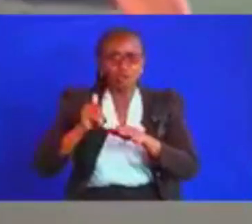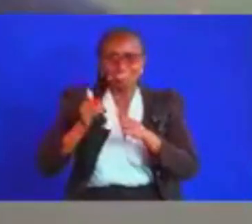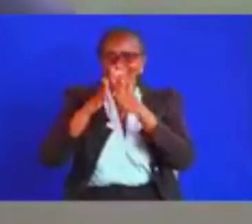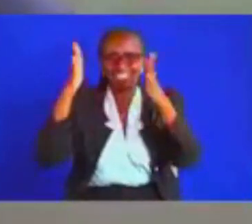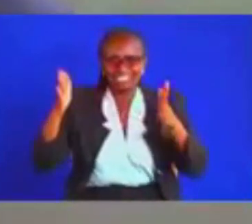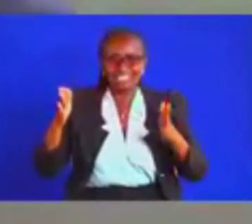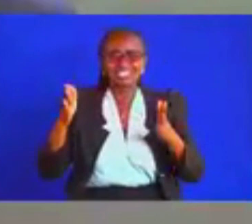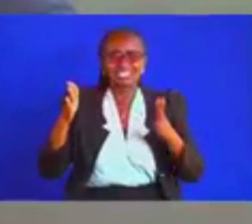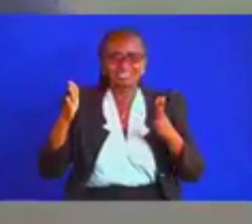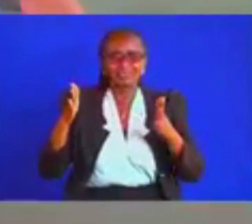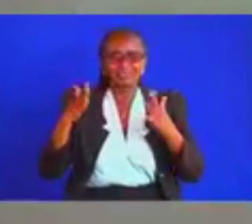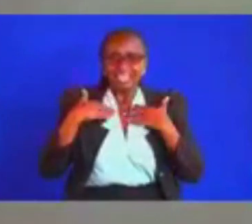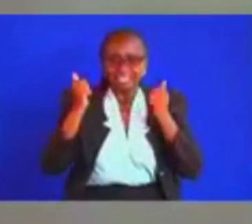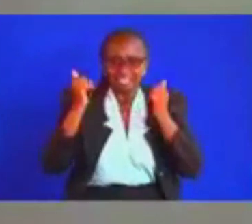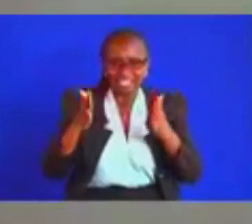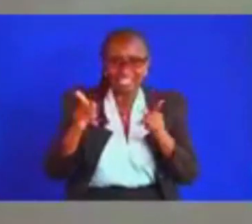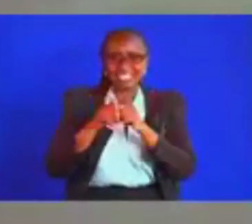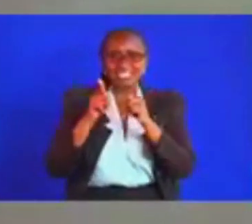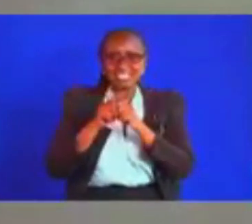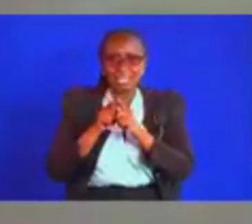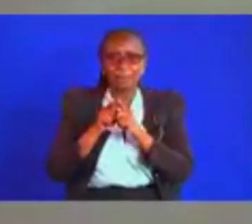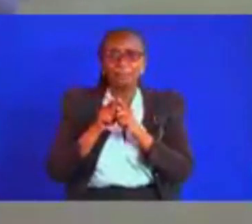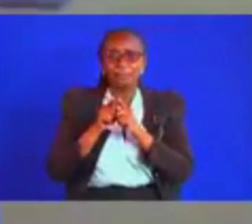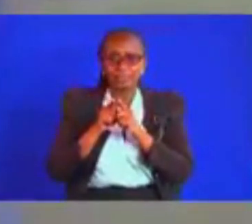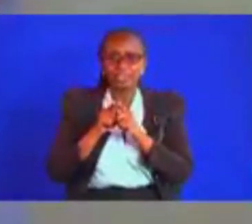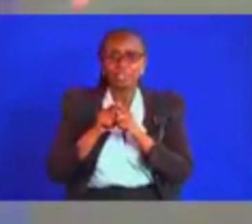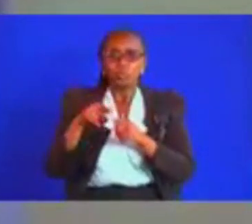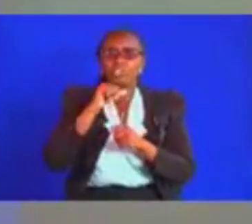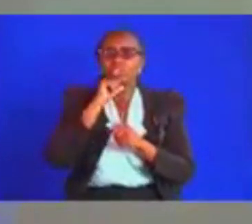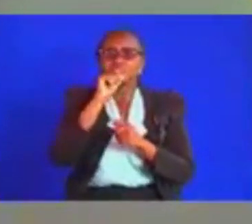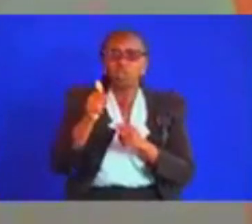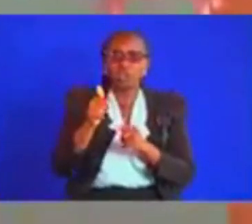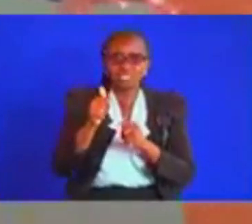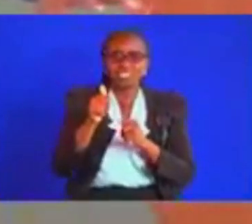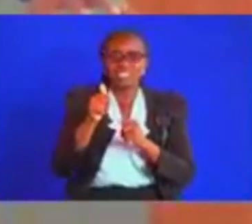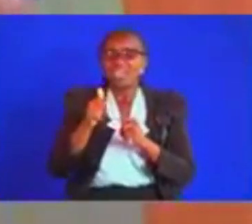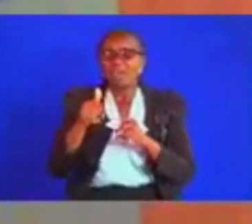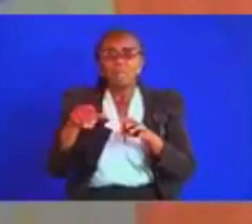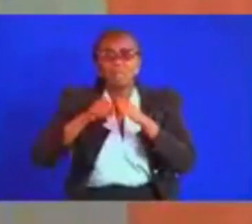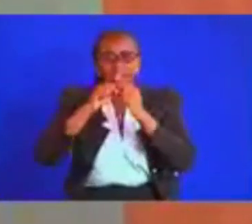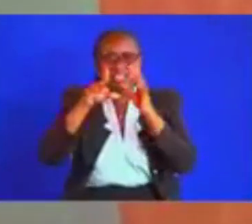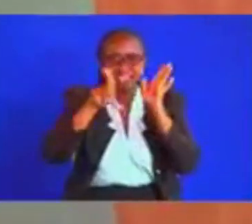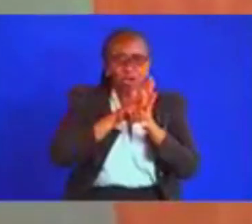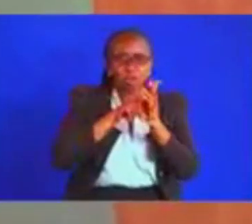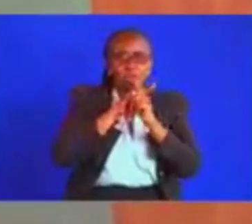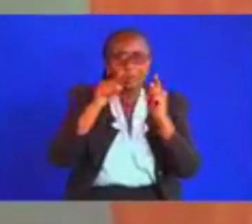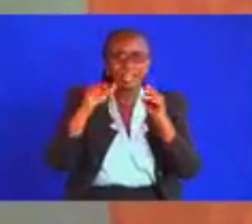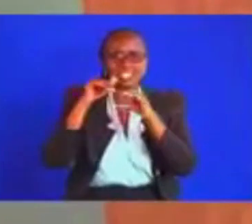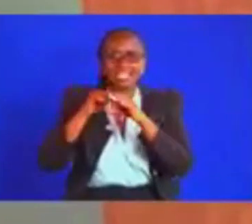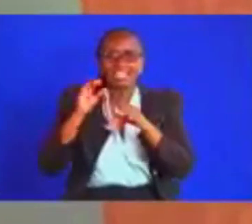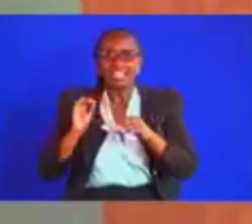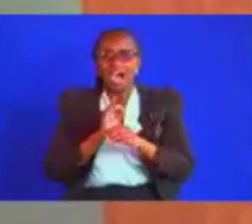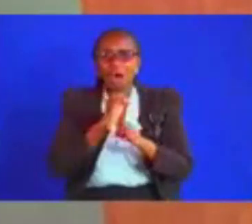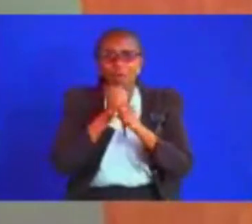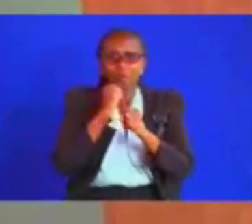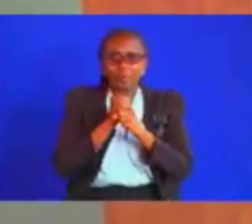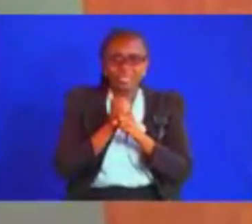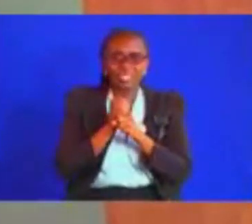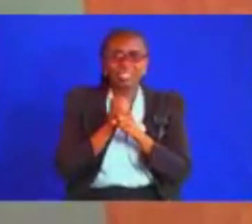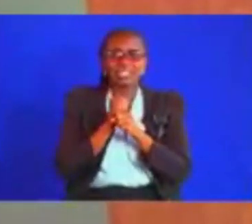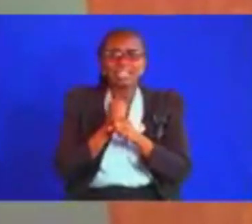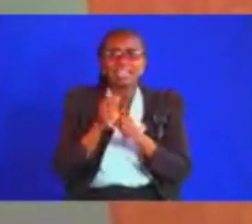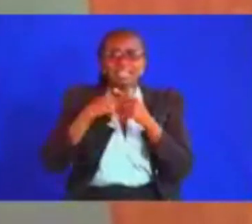physician. So we are saying that we do not negate the law of process, but that in our dealings with the cosmos, we know that there is